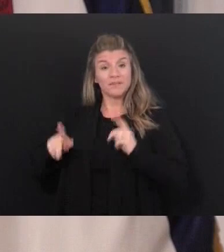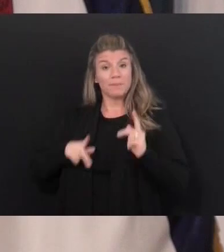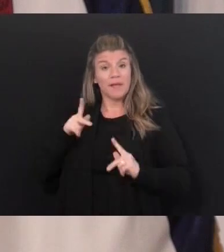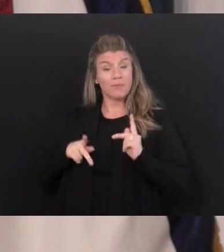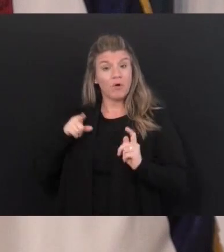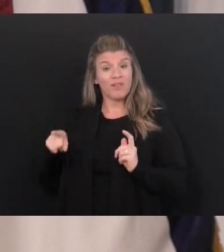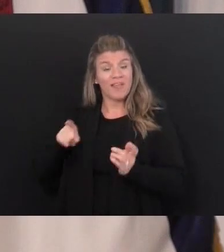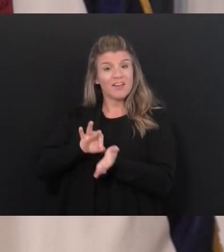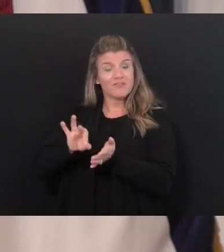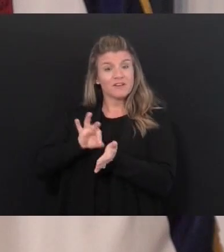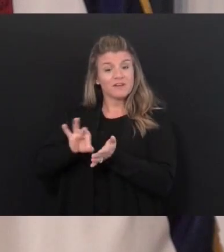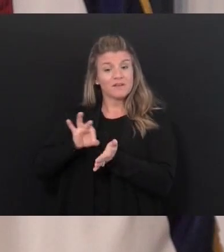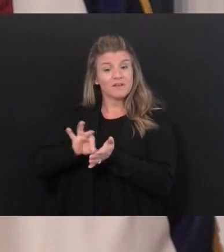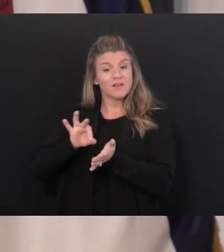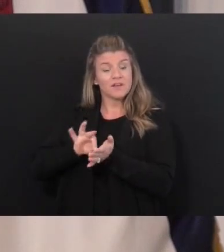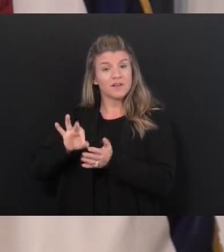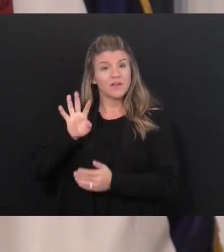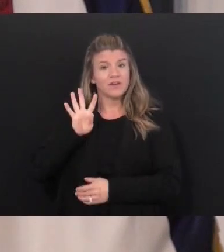been counted of